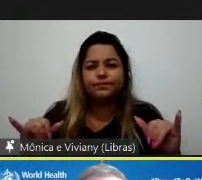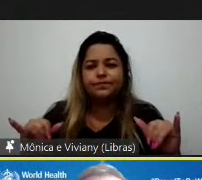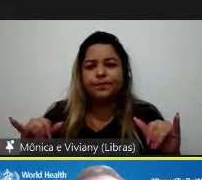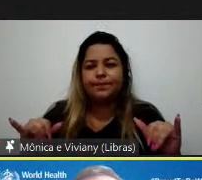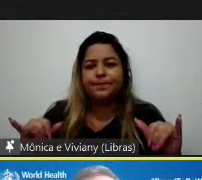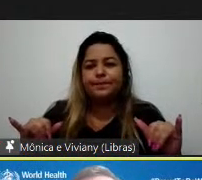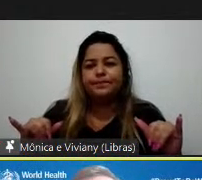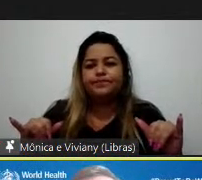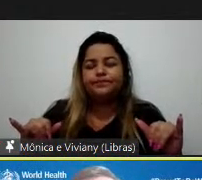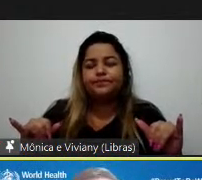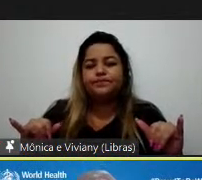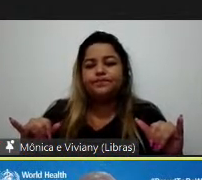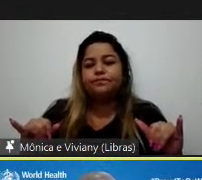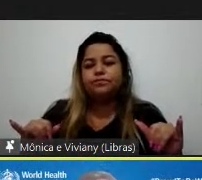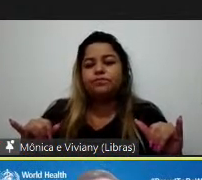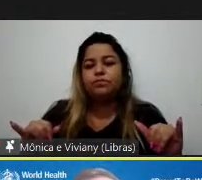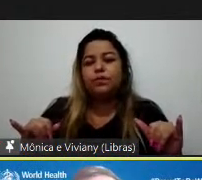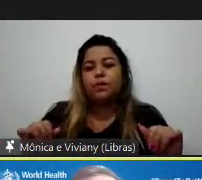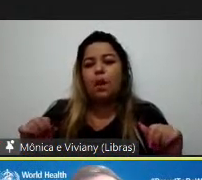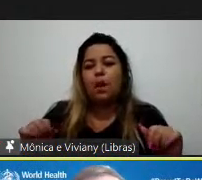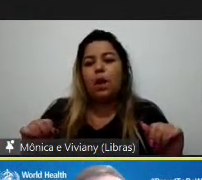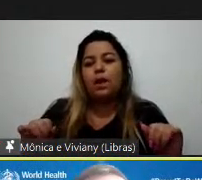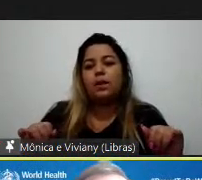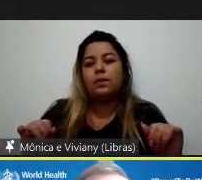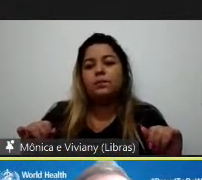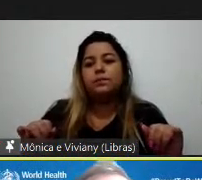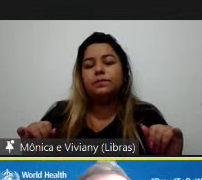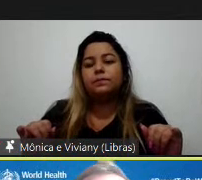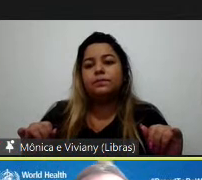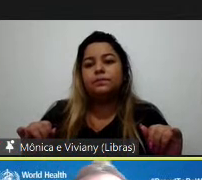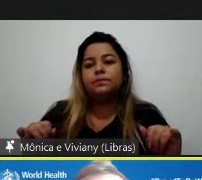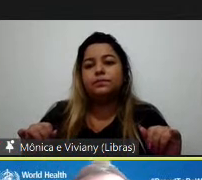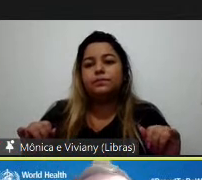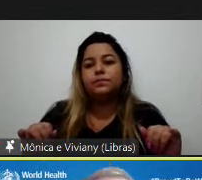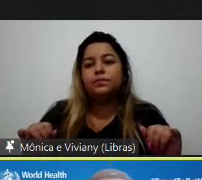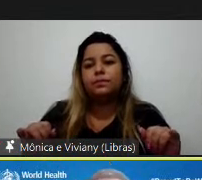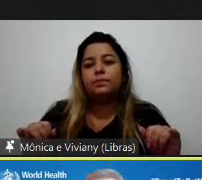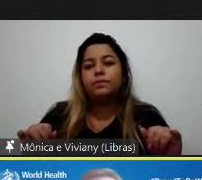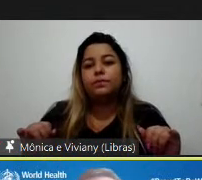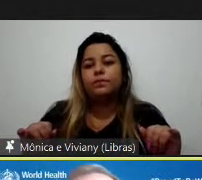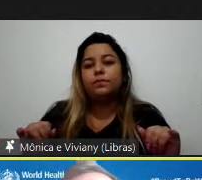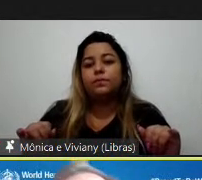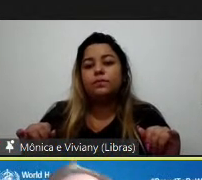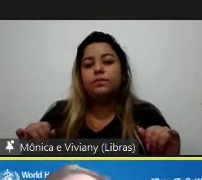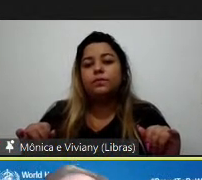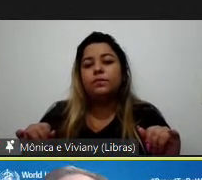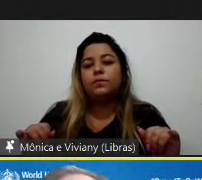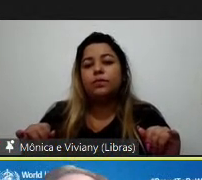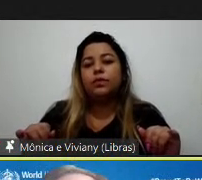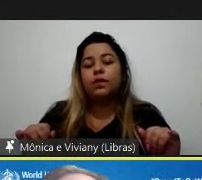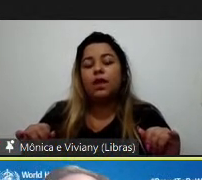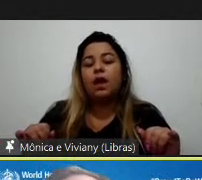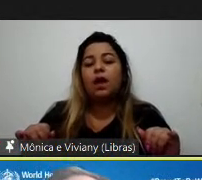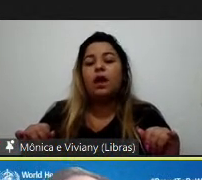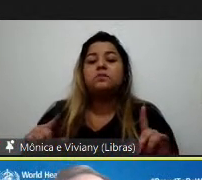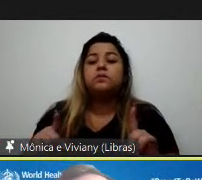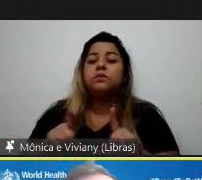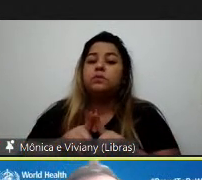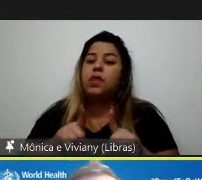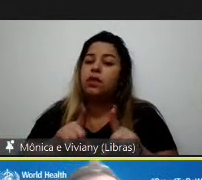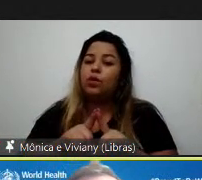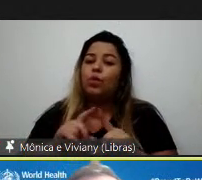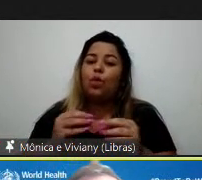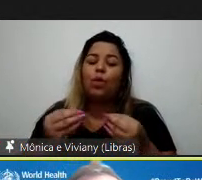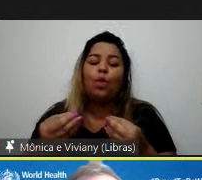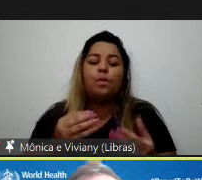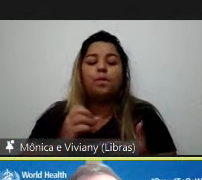summary of the key evidence, the key actions for implementation, and how they contribute to the 6